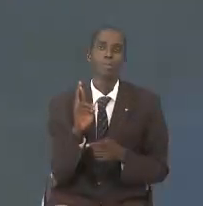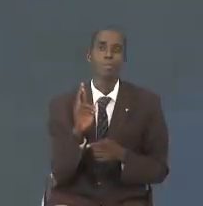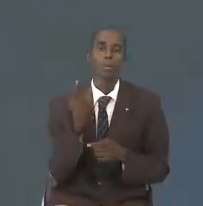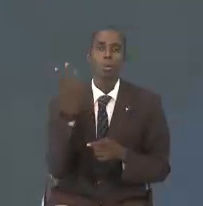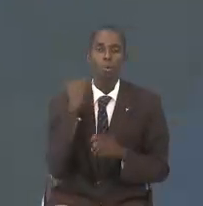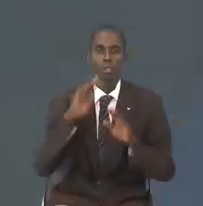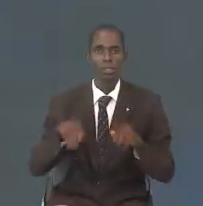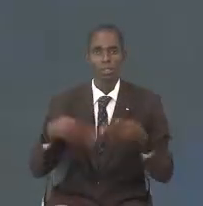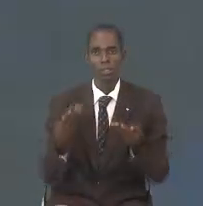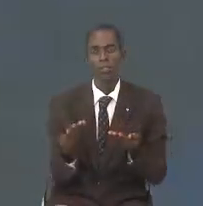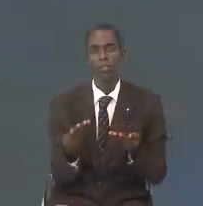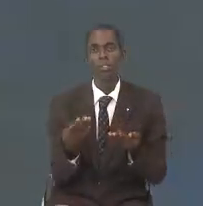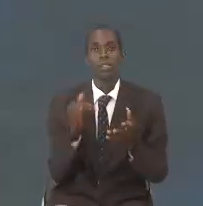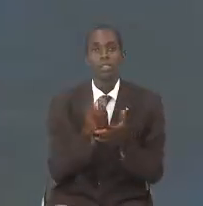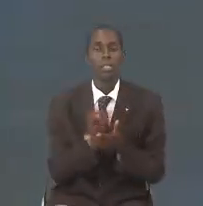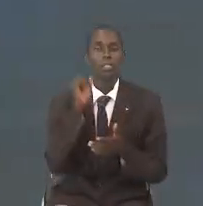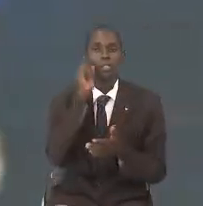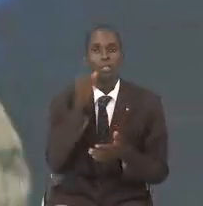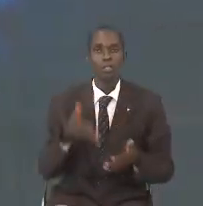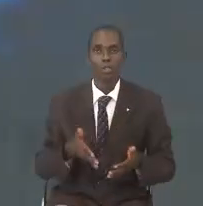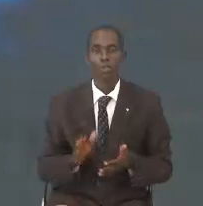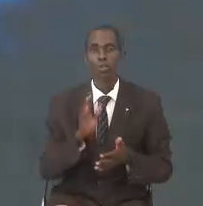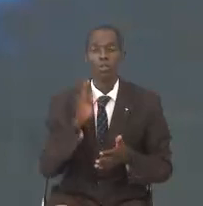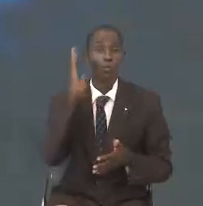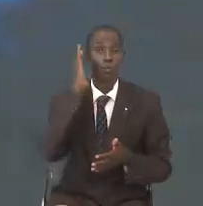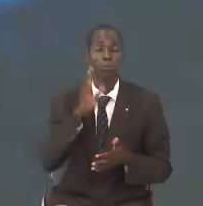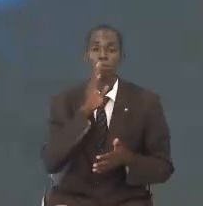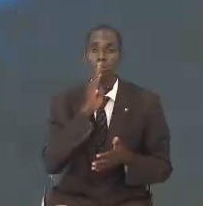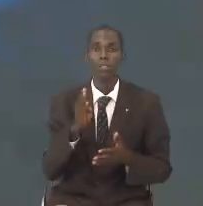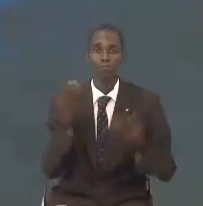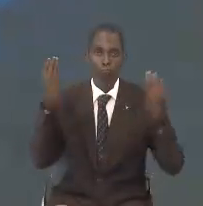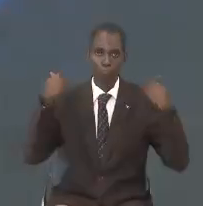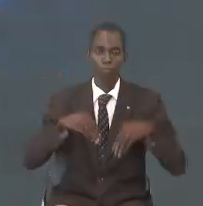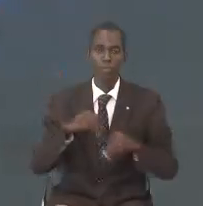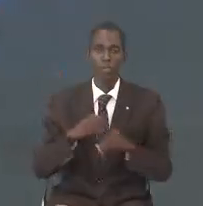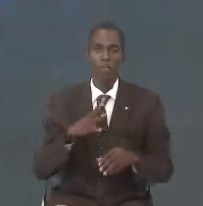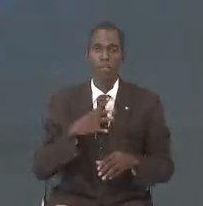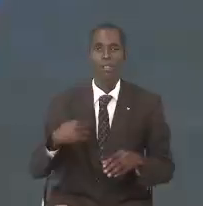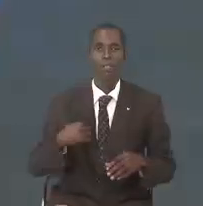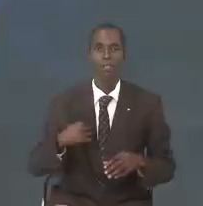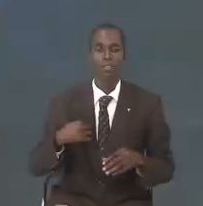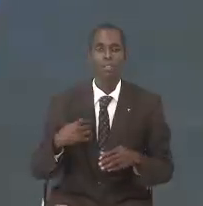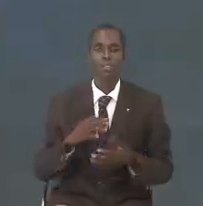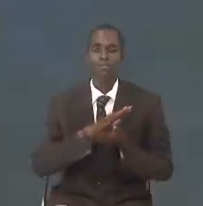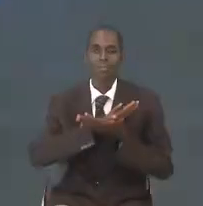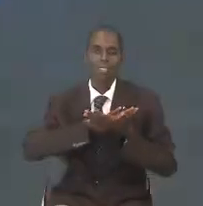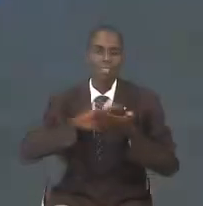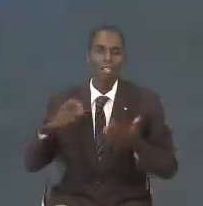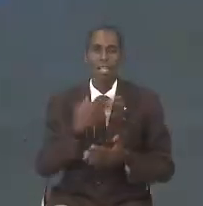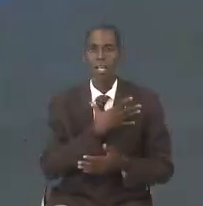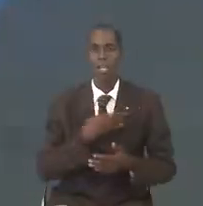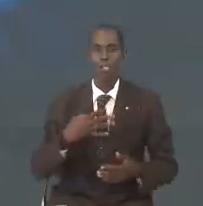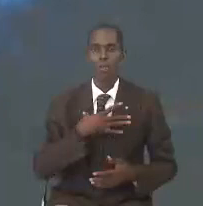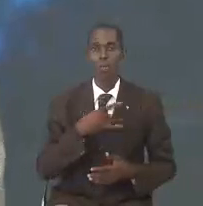granted that she should be arrayed in fine linen, clean and white. For the